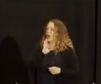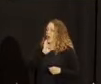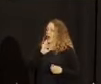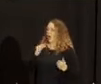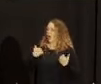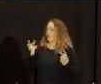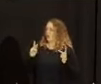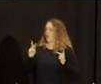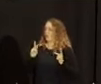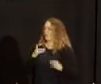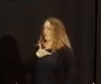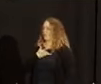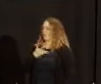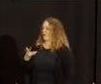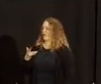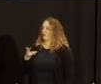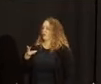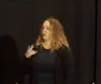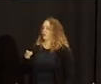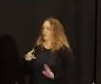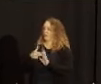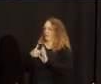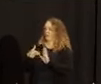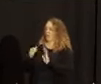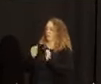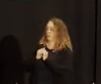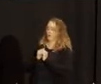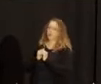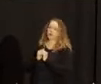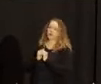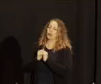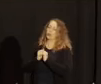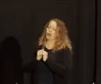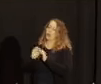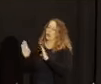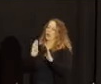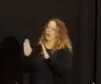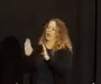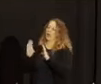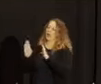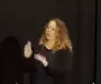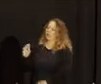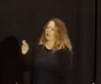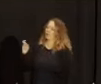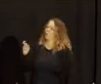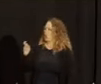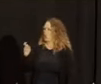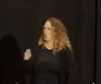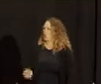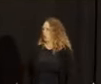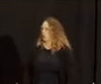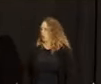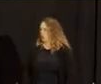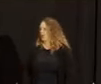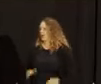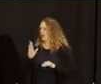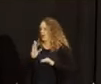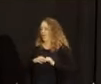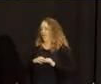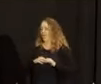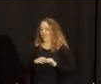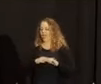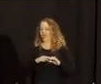people are more likely to be diagnosed with a behavior disorder than they